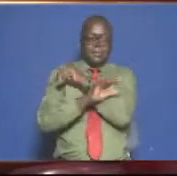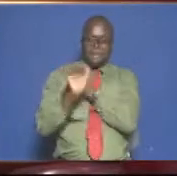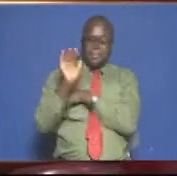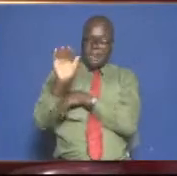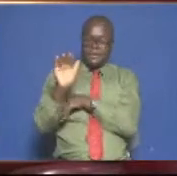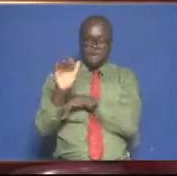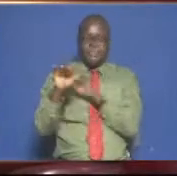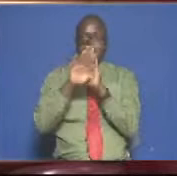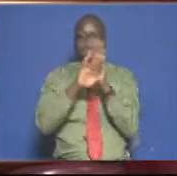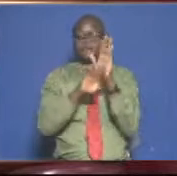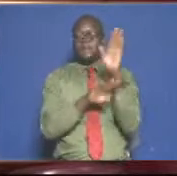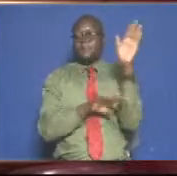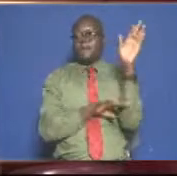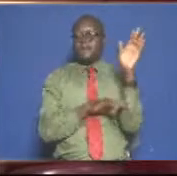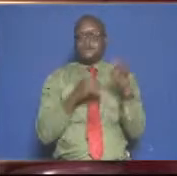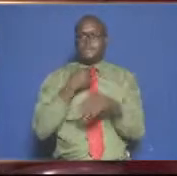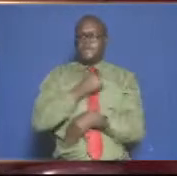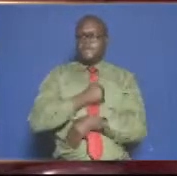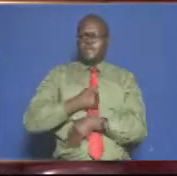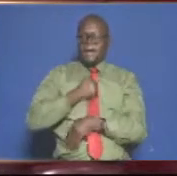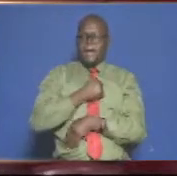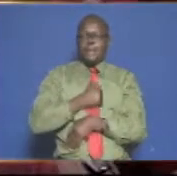sorry.